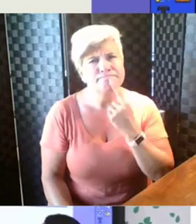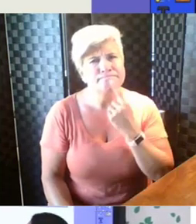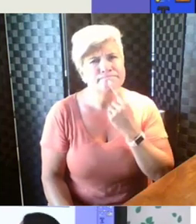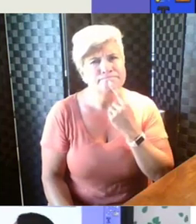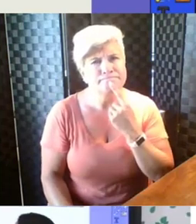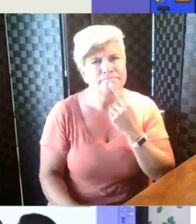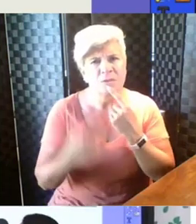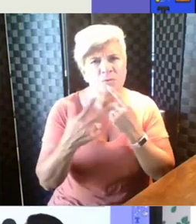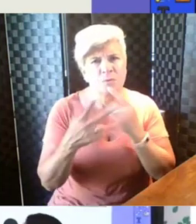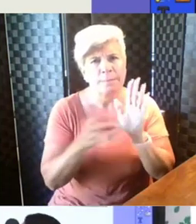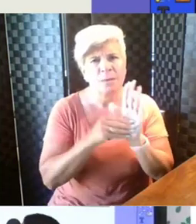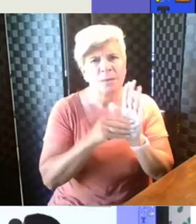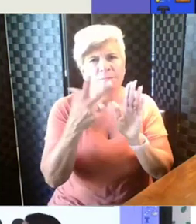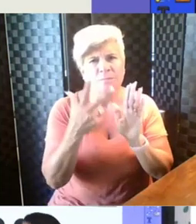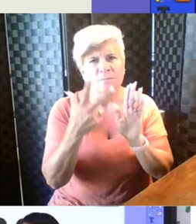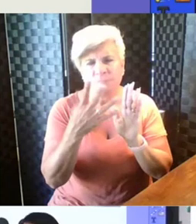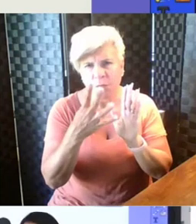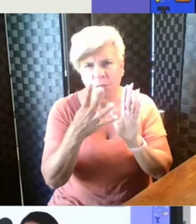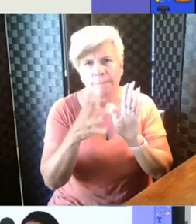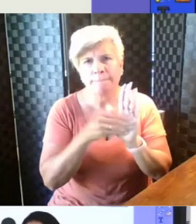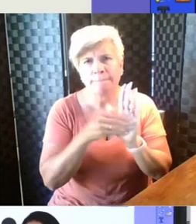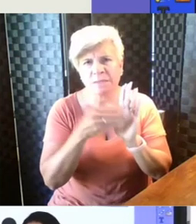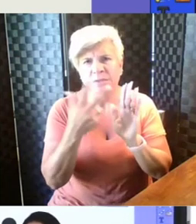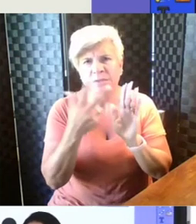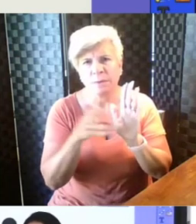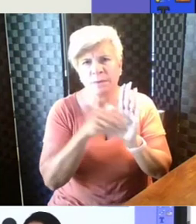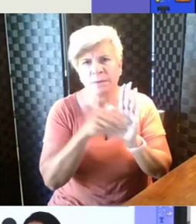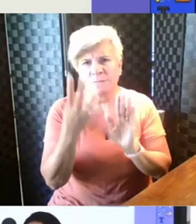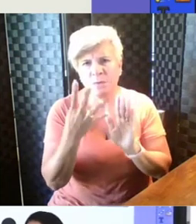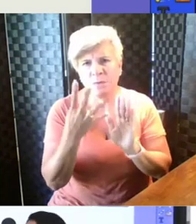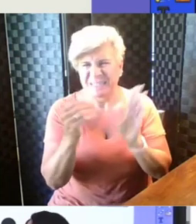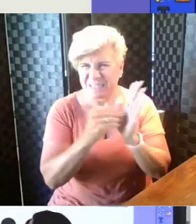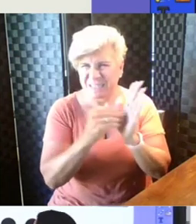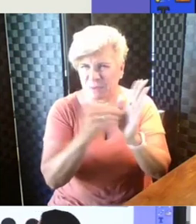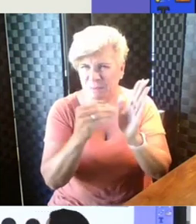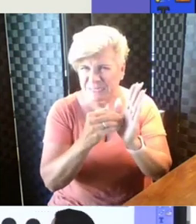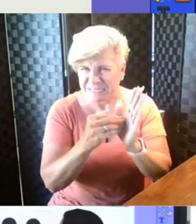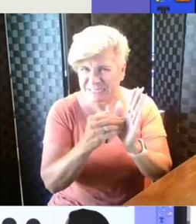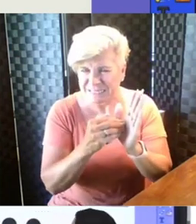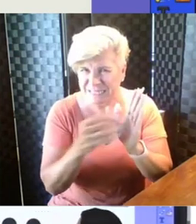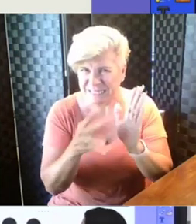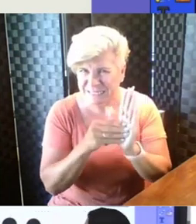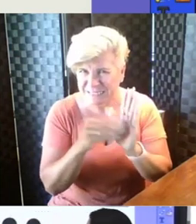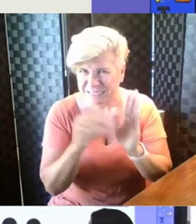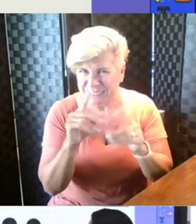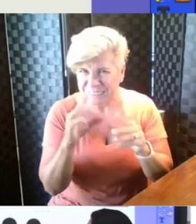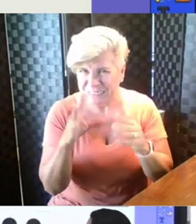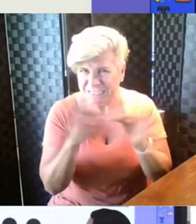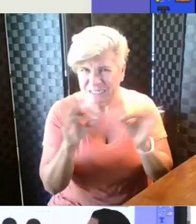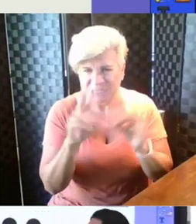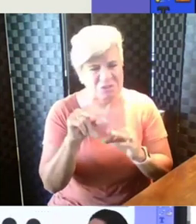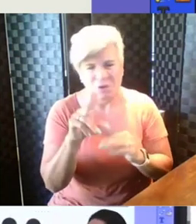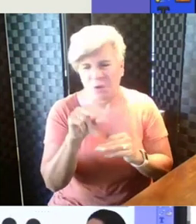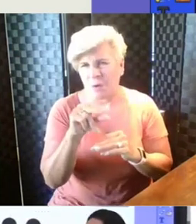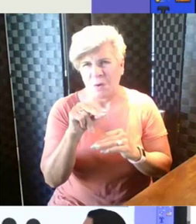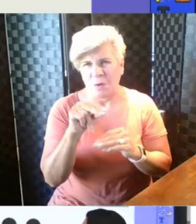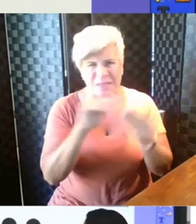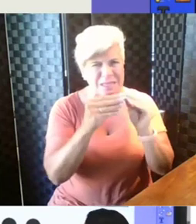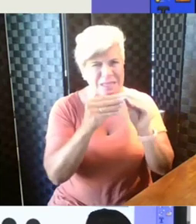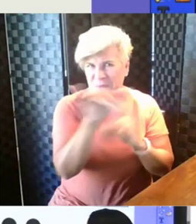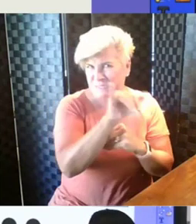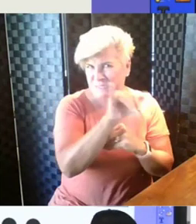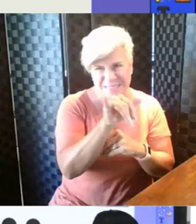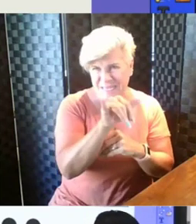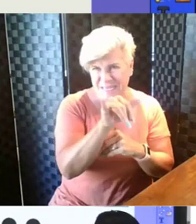Three plus four plus three plus four, is that a repeated addition sentence? No, so I should just know that